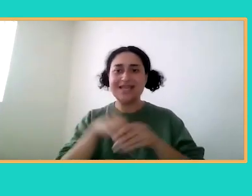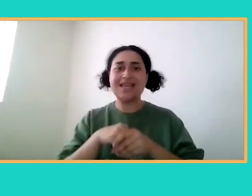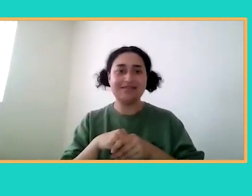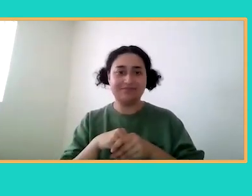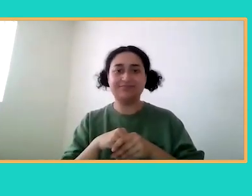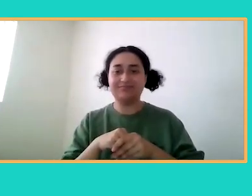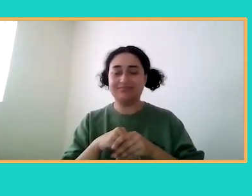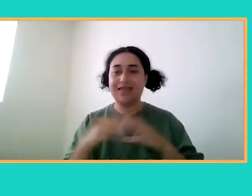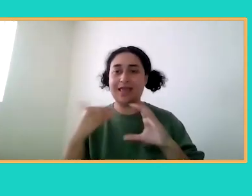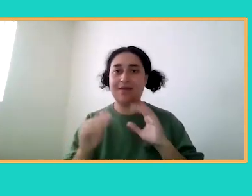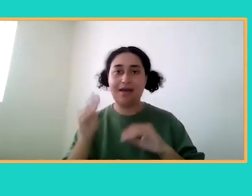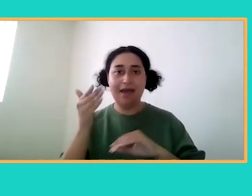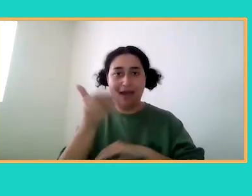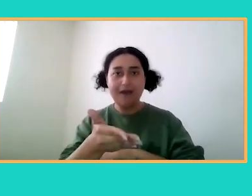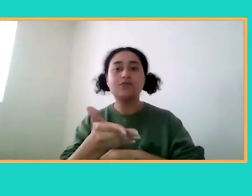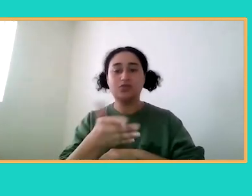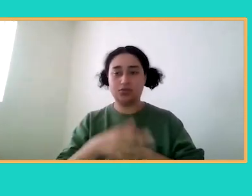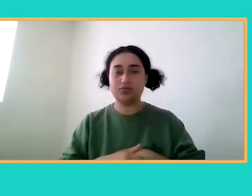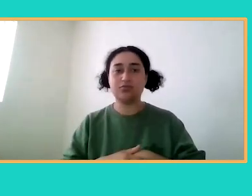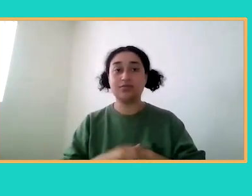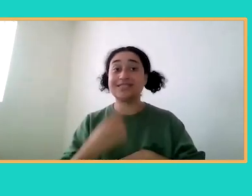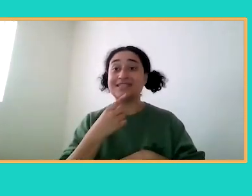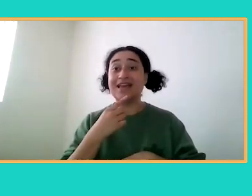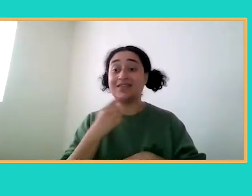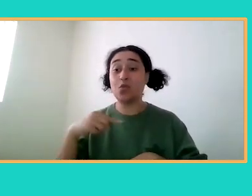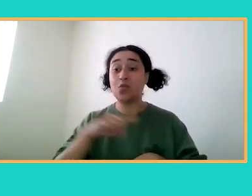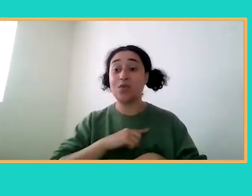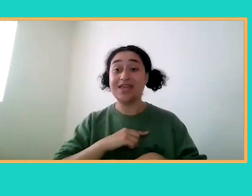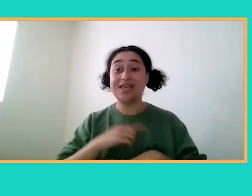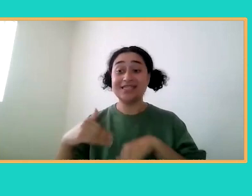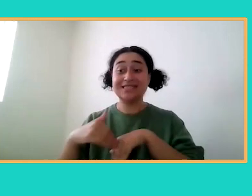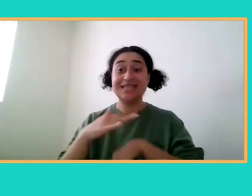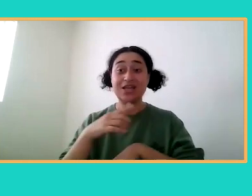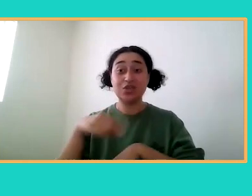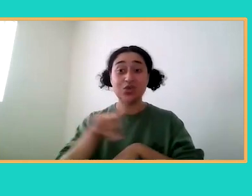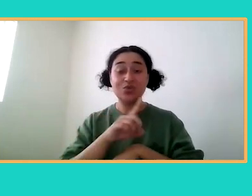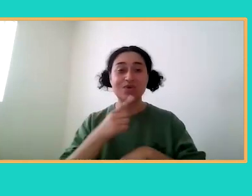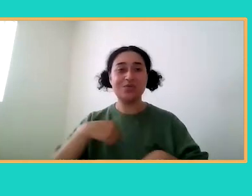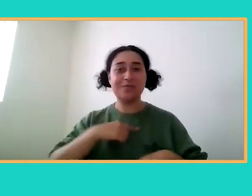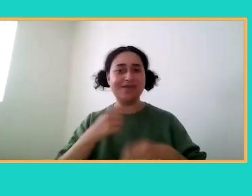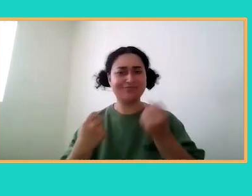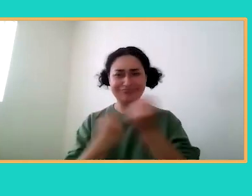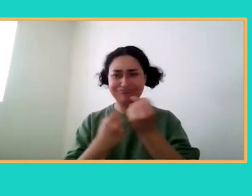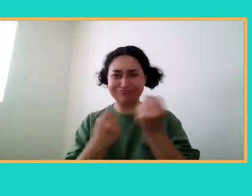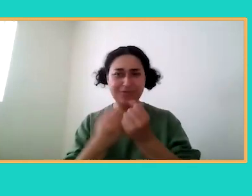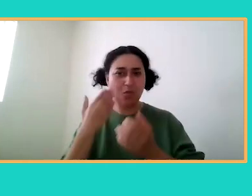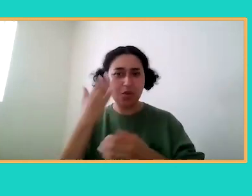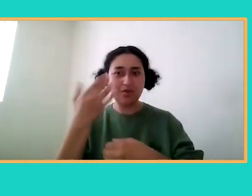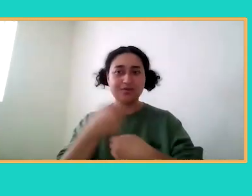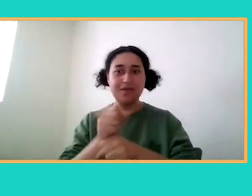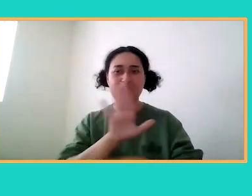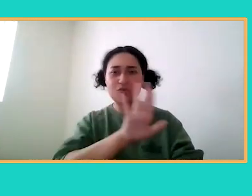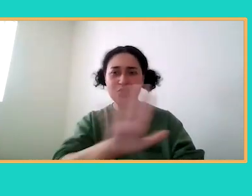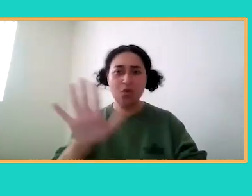that LTHJ Global sent you, and they will be happy to help make your Revolution at